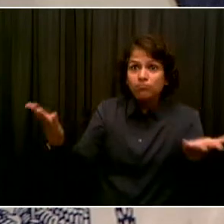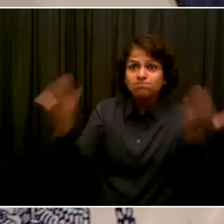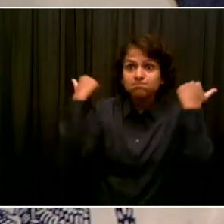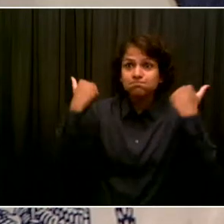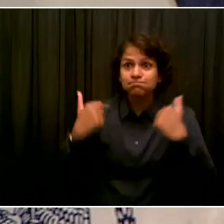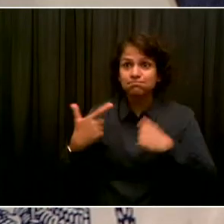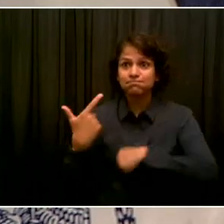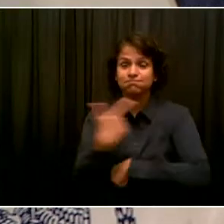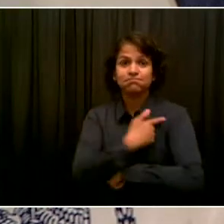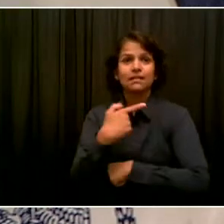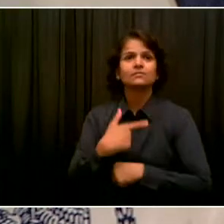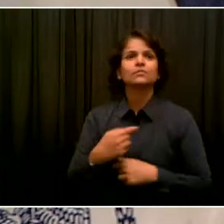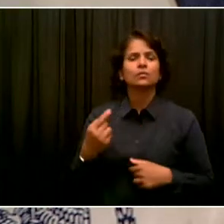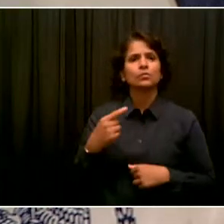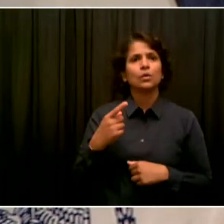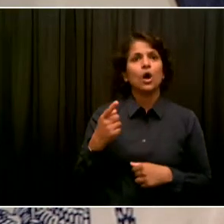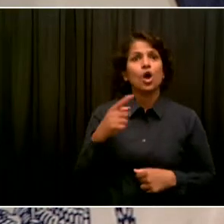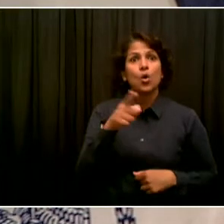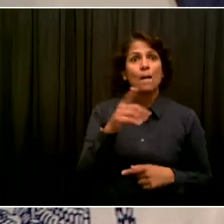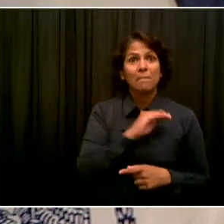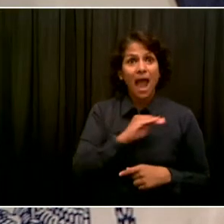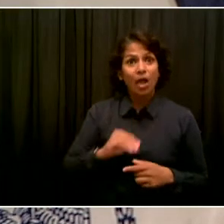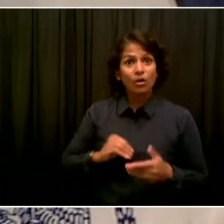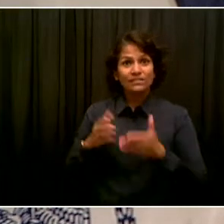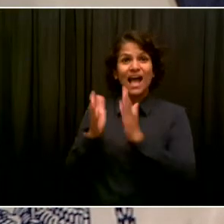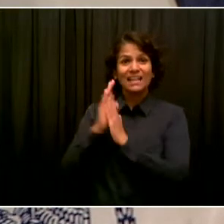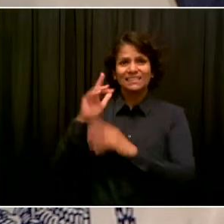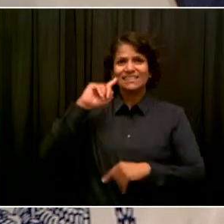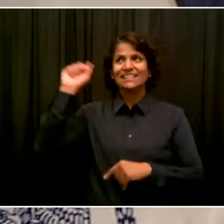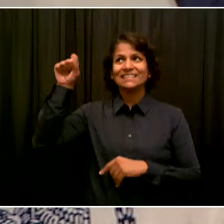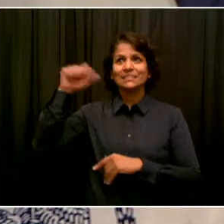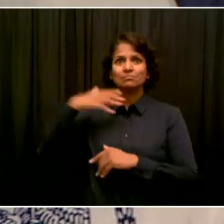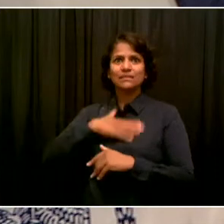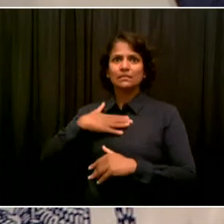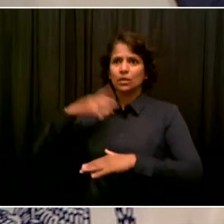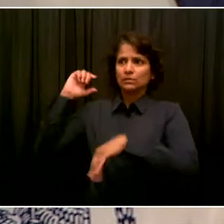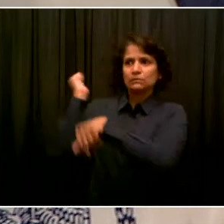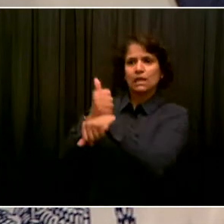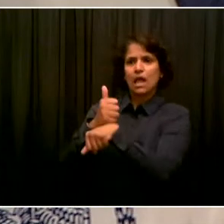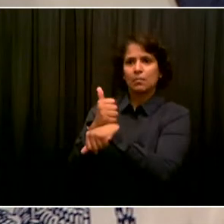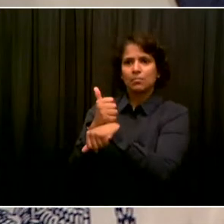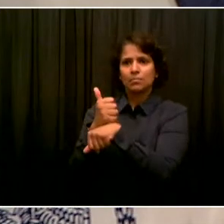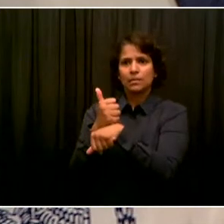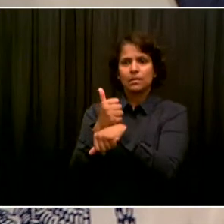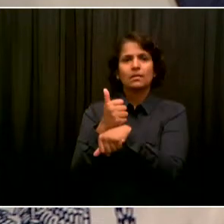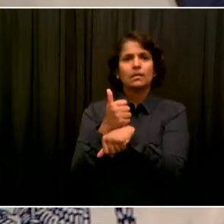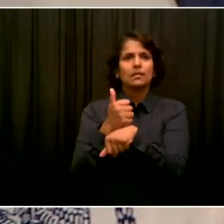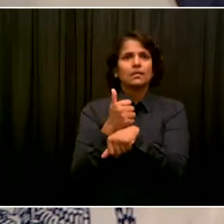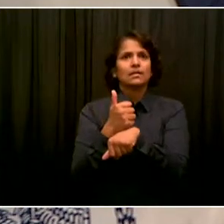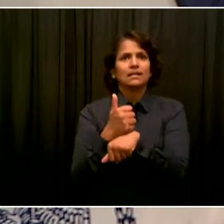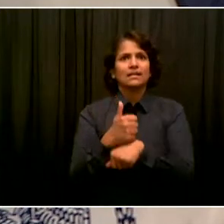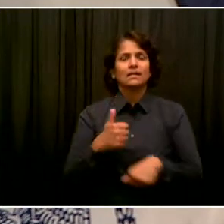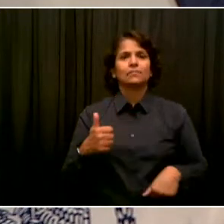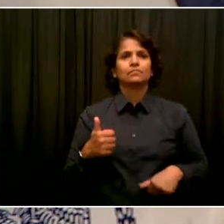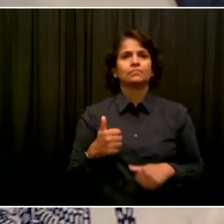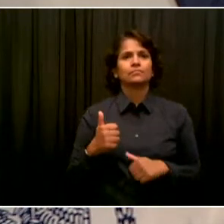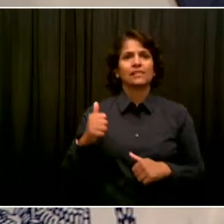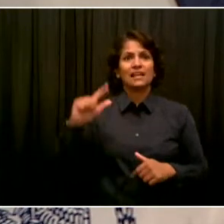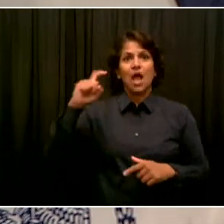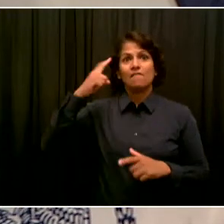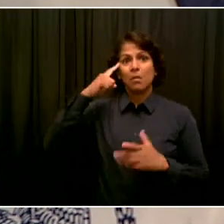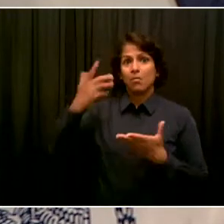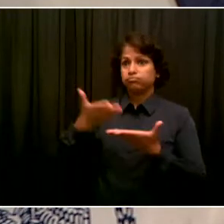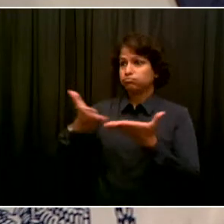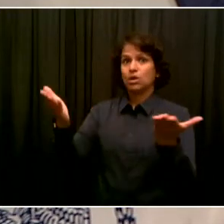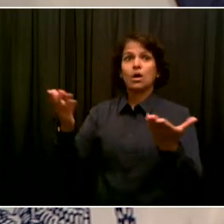any plans to ask the state for reinforcements, essentially, because it seems like the ball would be in your court to ask this as opposed to